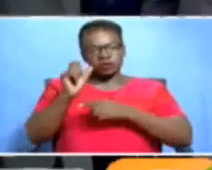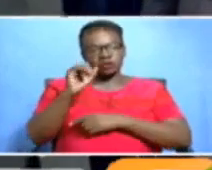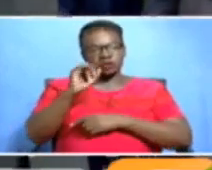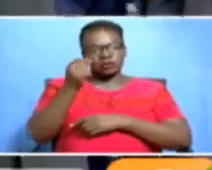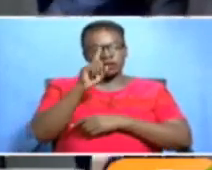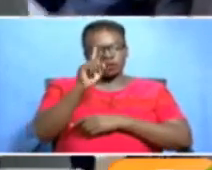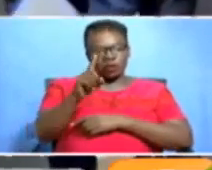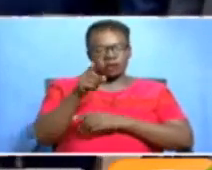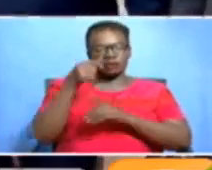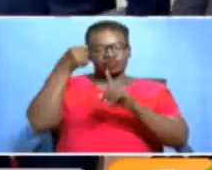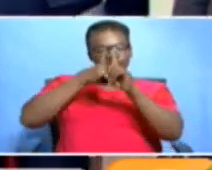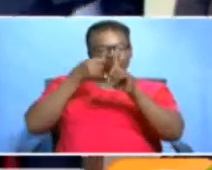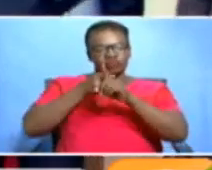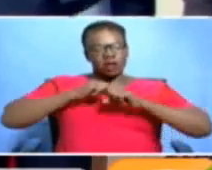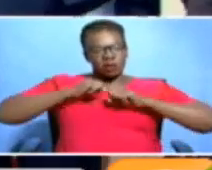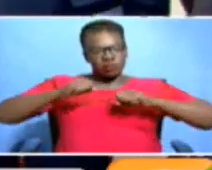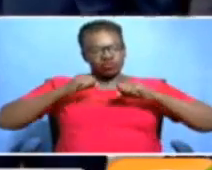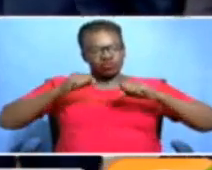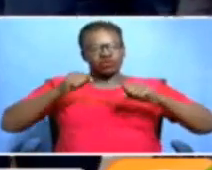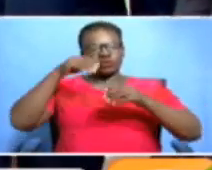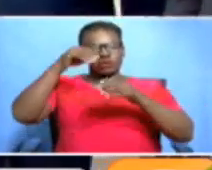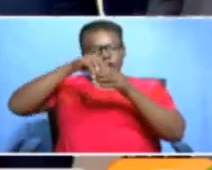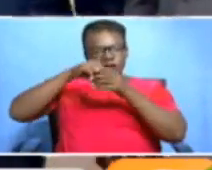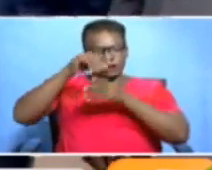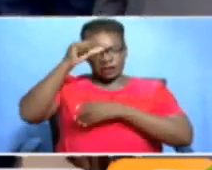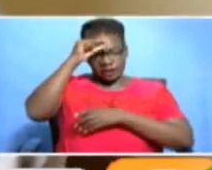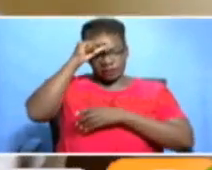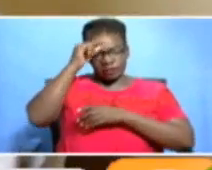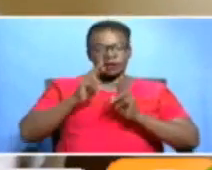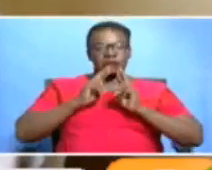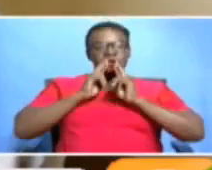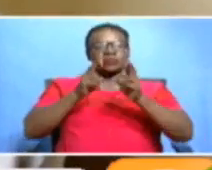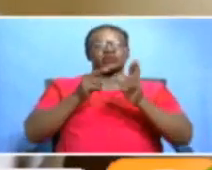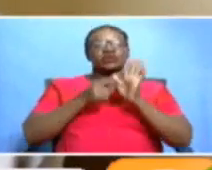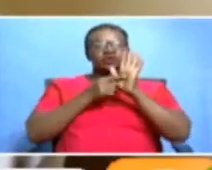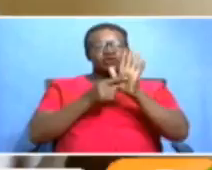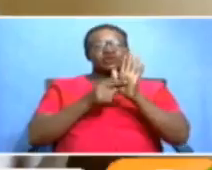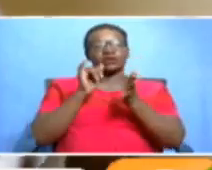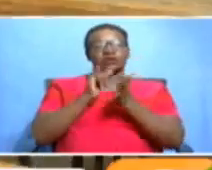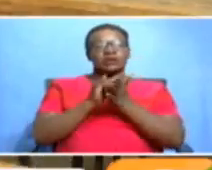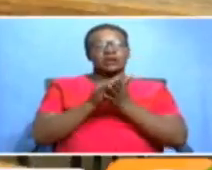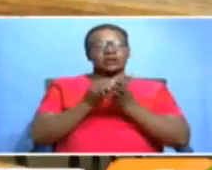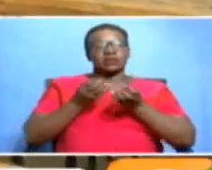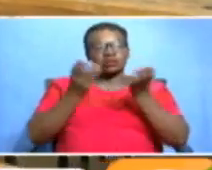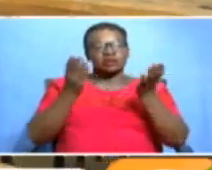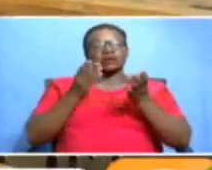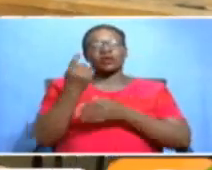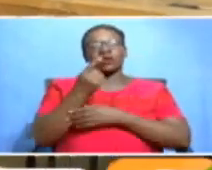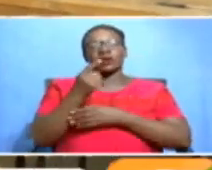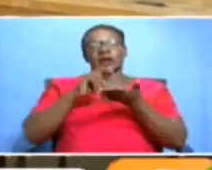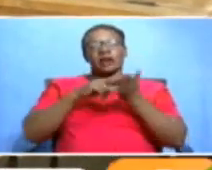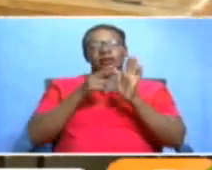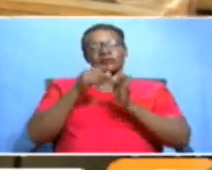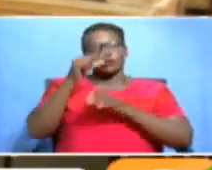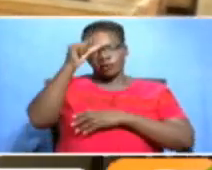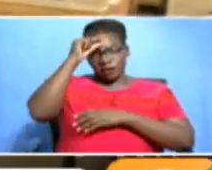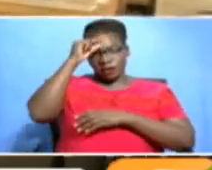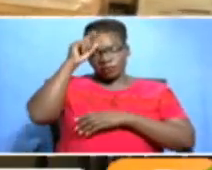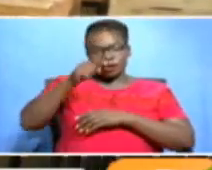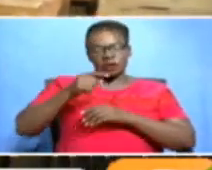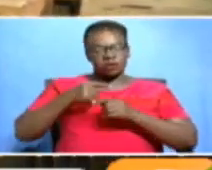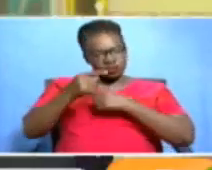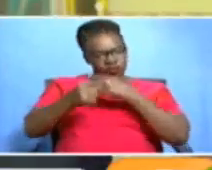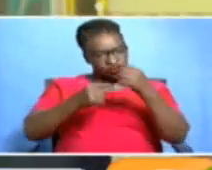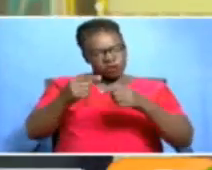was pushed by influential persons within the government. Reports indicating that the rollout, being a pet project of the government, was to go on at all